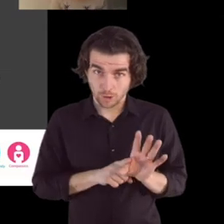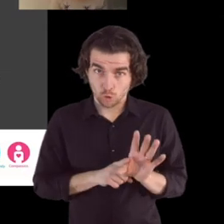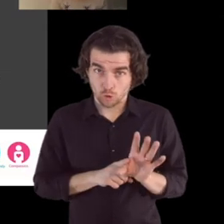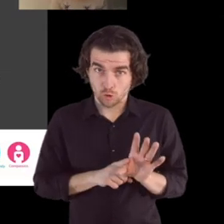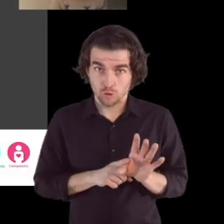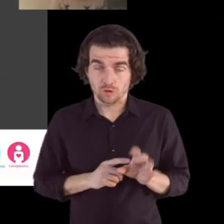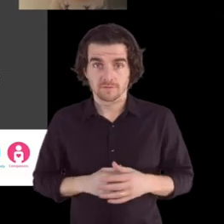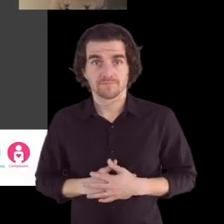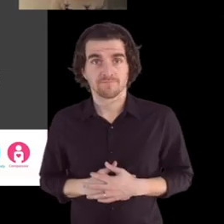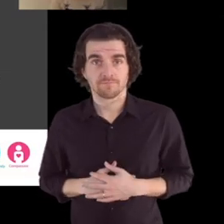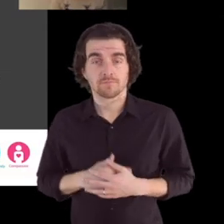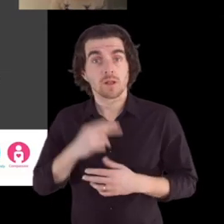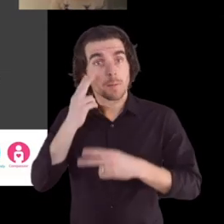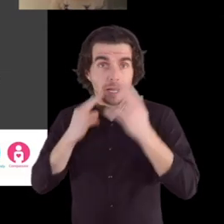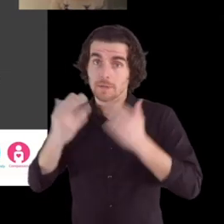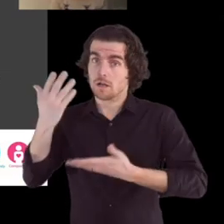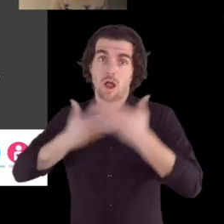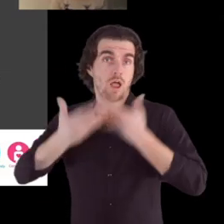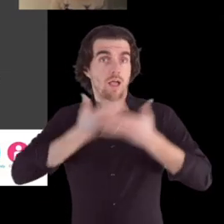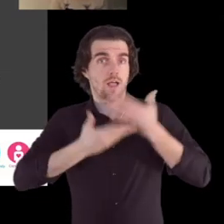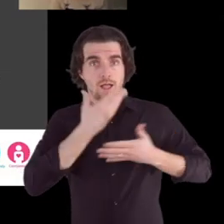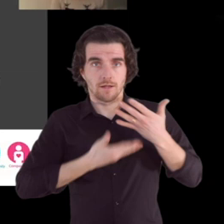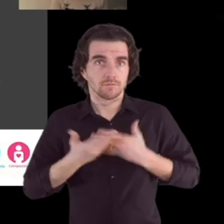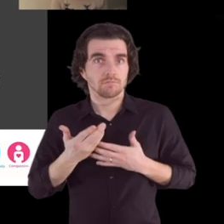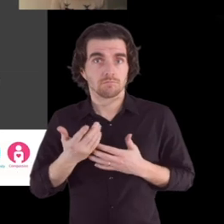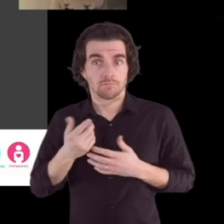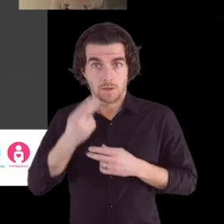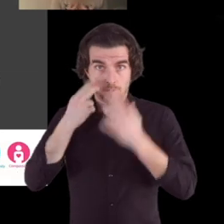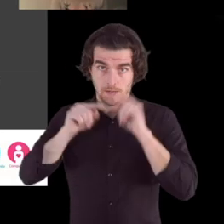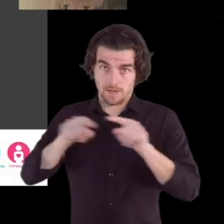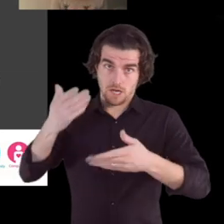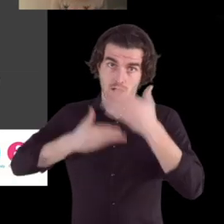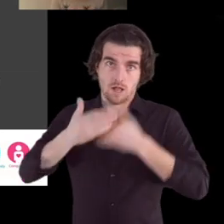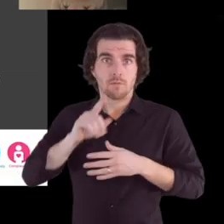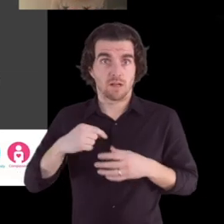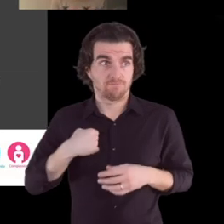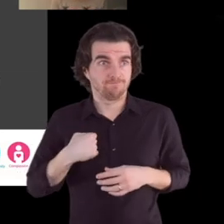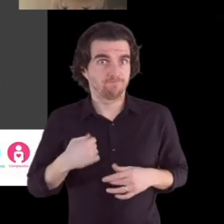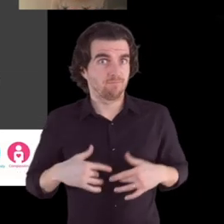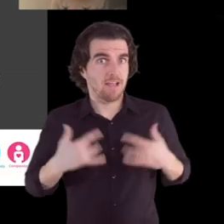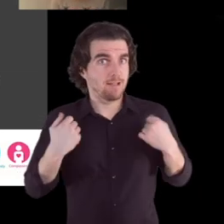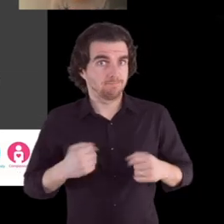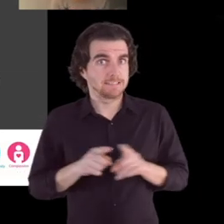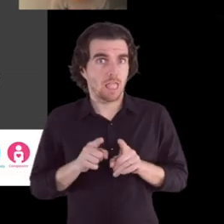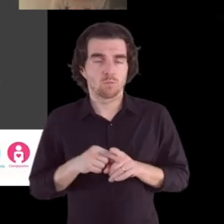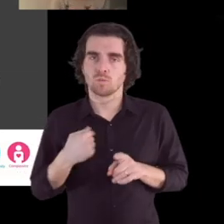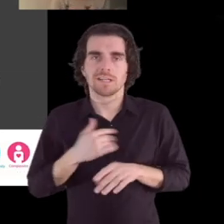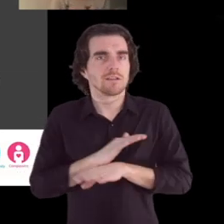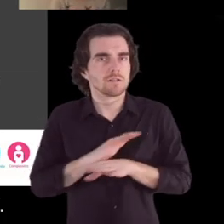year. People are just telling us, and not just people telling us, we're feeling it ourselves, we're not immune to